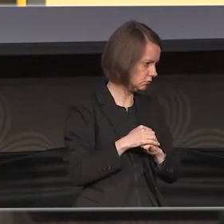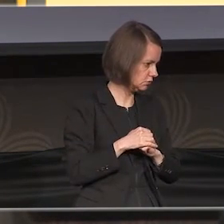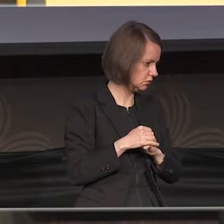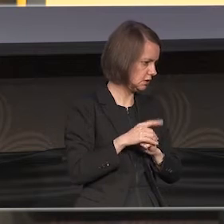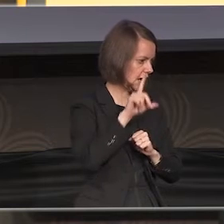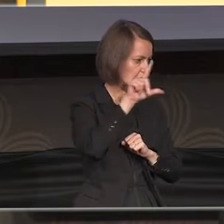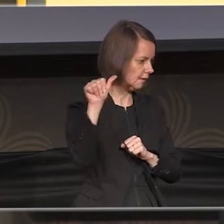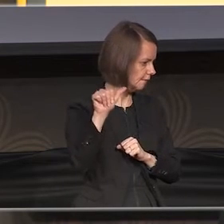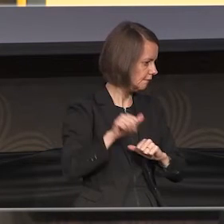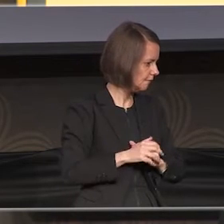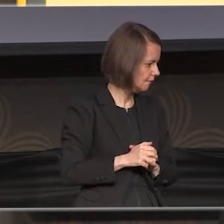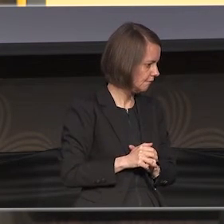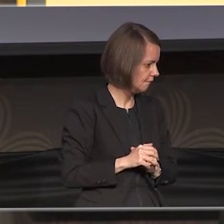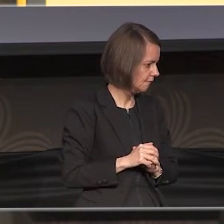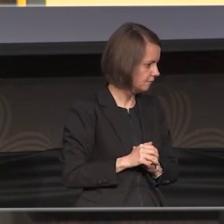Los Angeles.